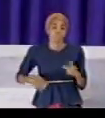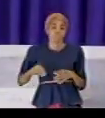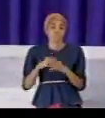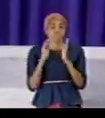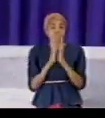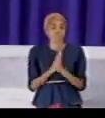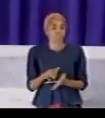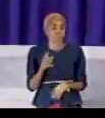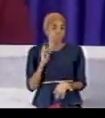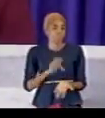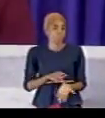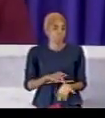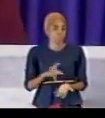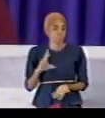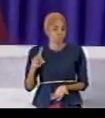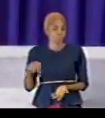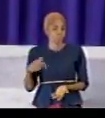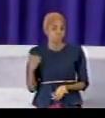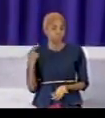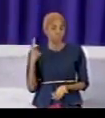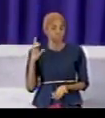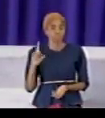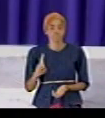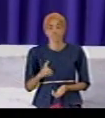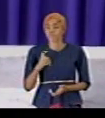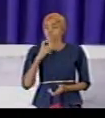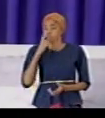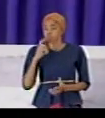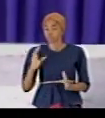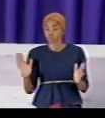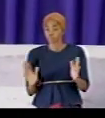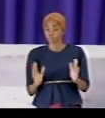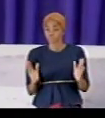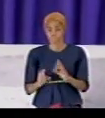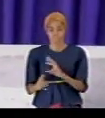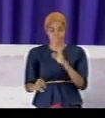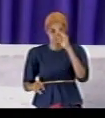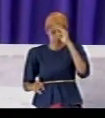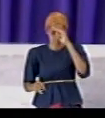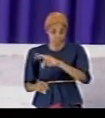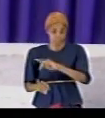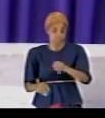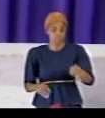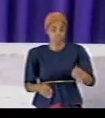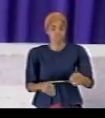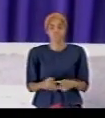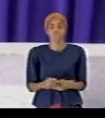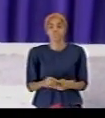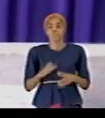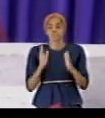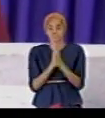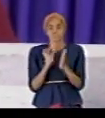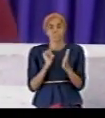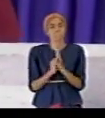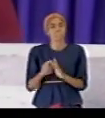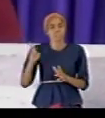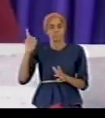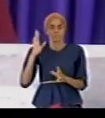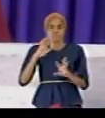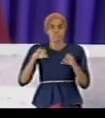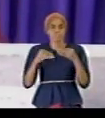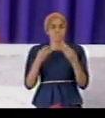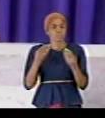apostle persuaded them. Pray for God to give us the grace to